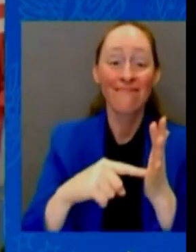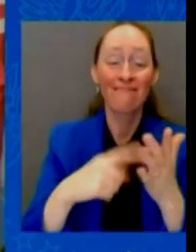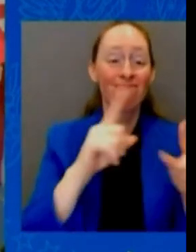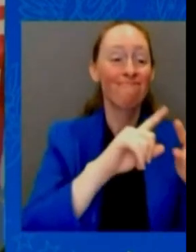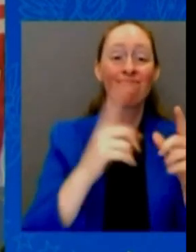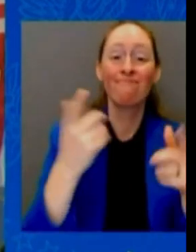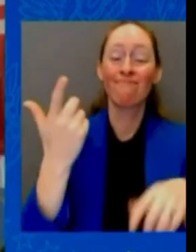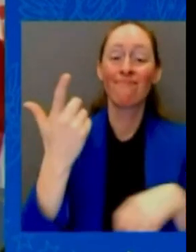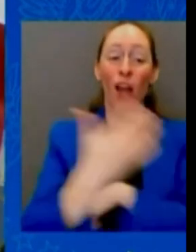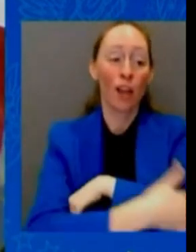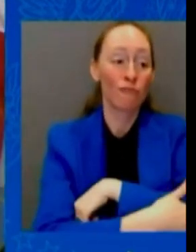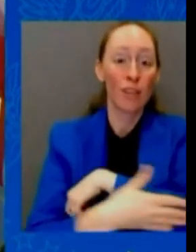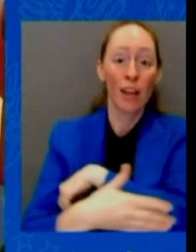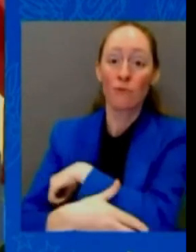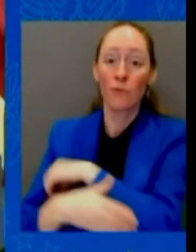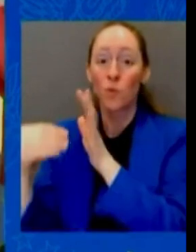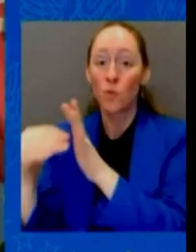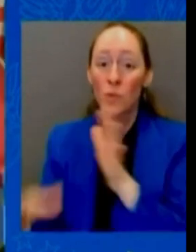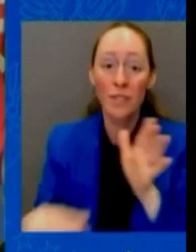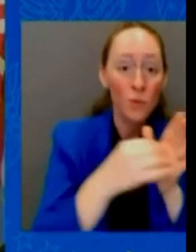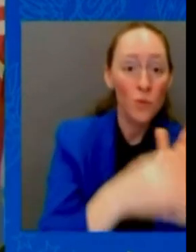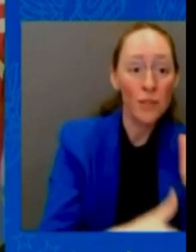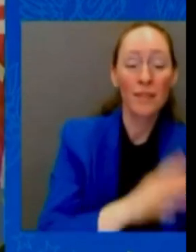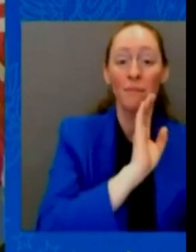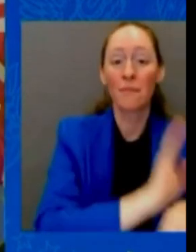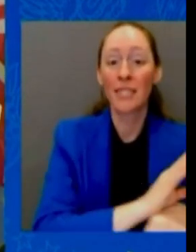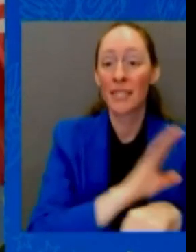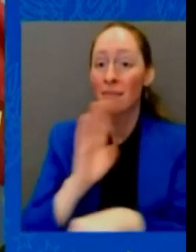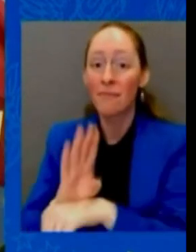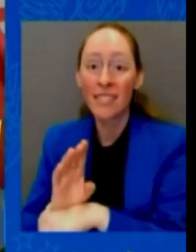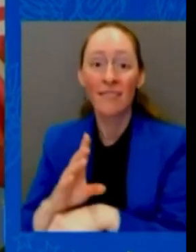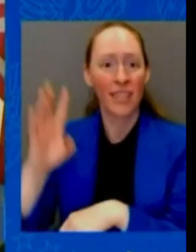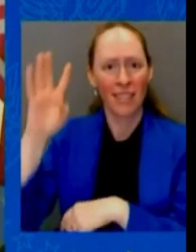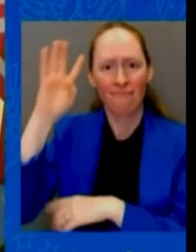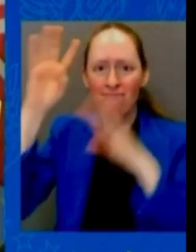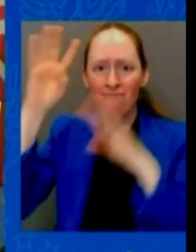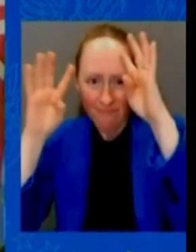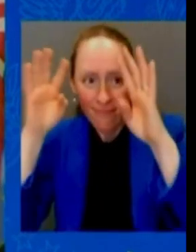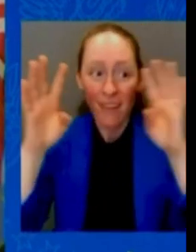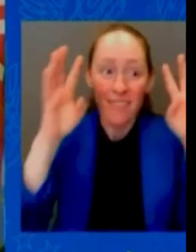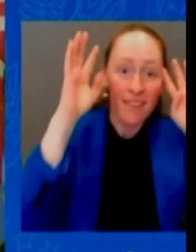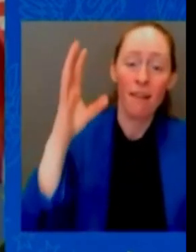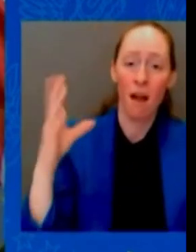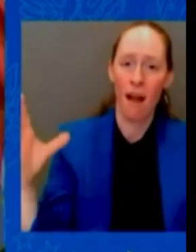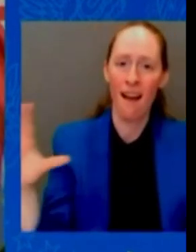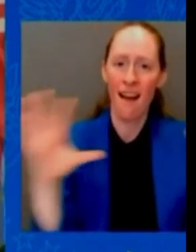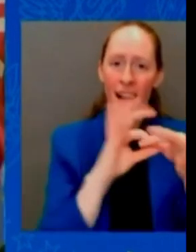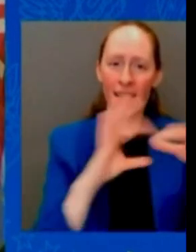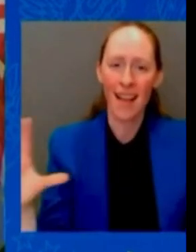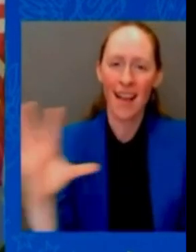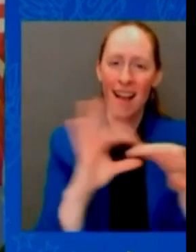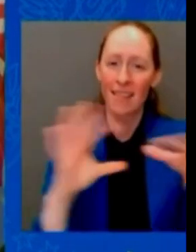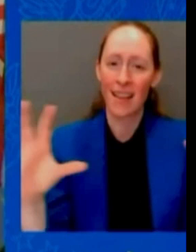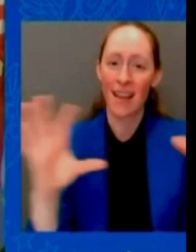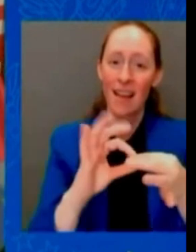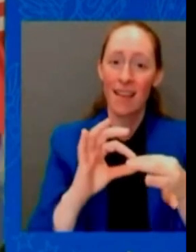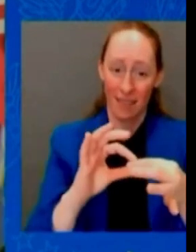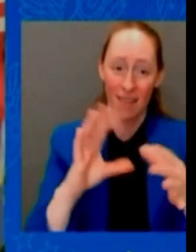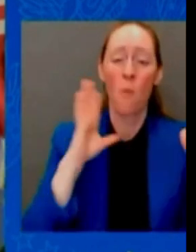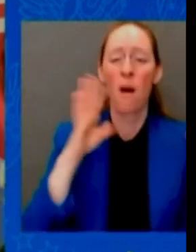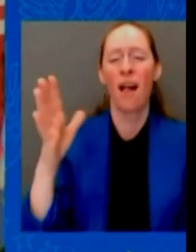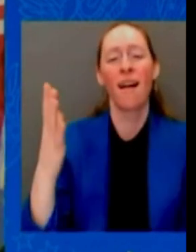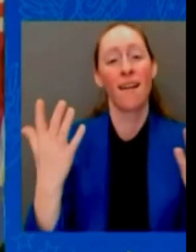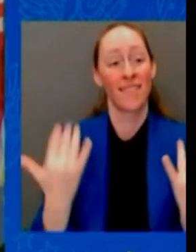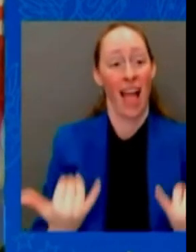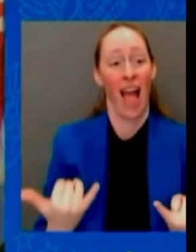stronger for decades to come. So, Mr. President, welcome again, and welcome to the French